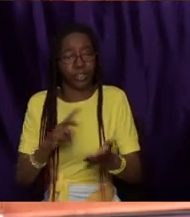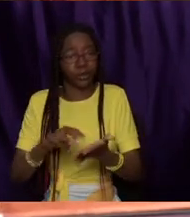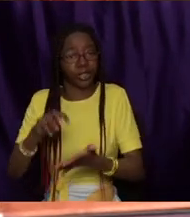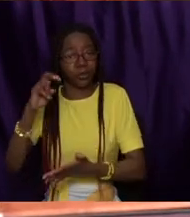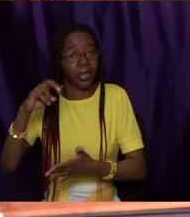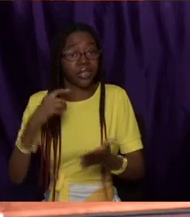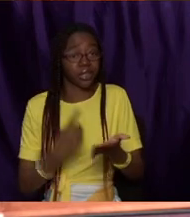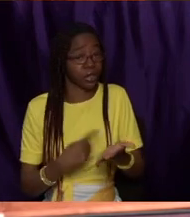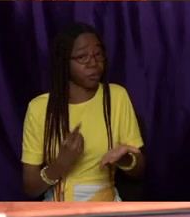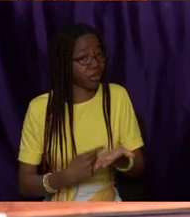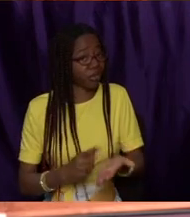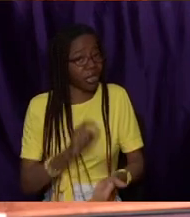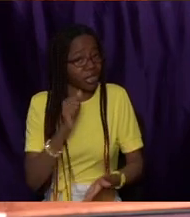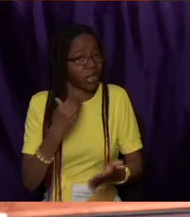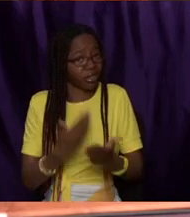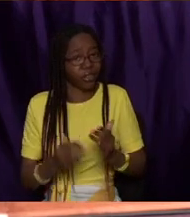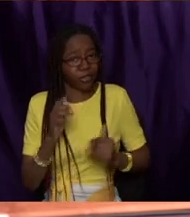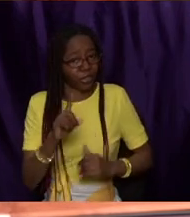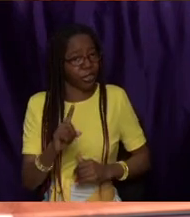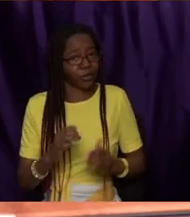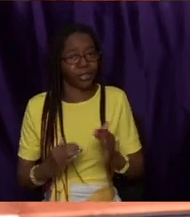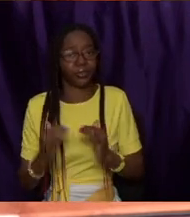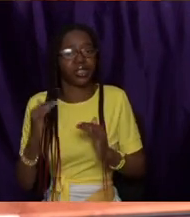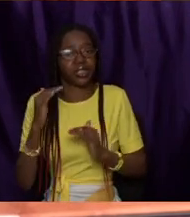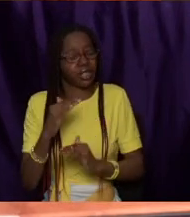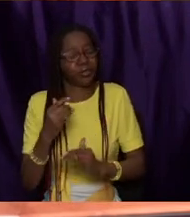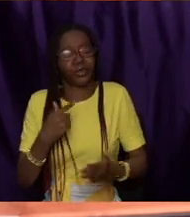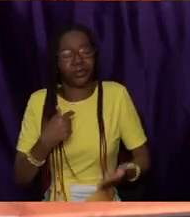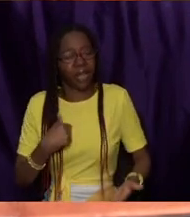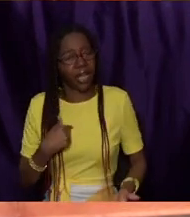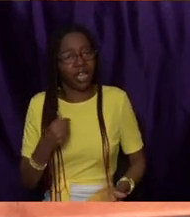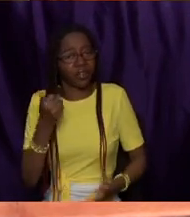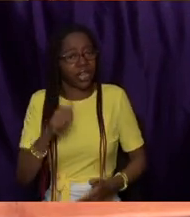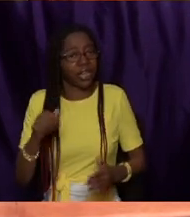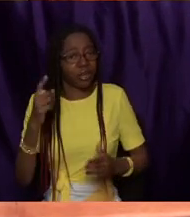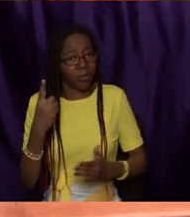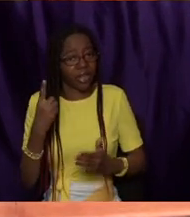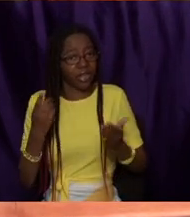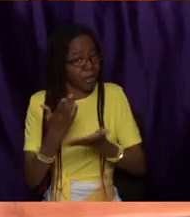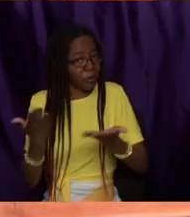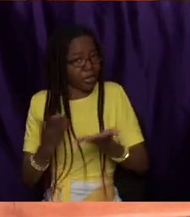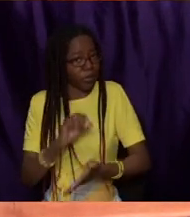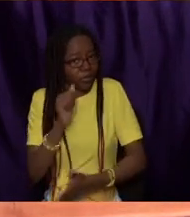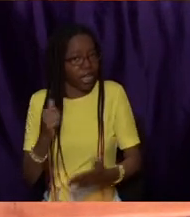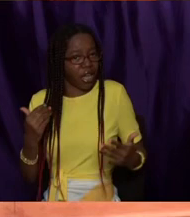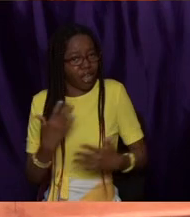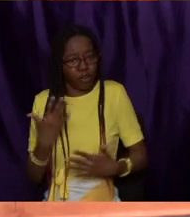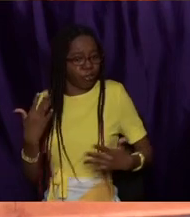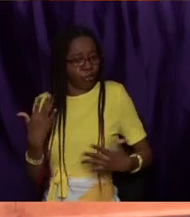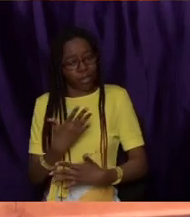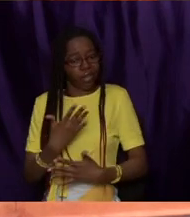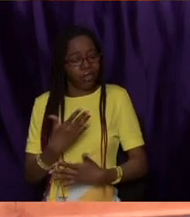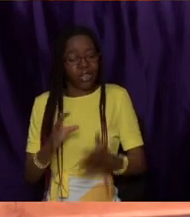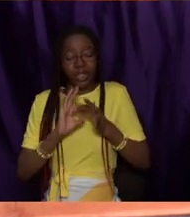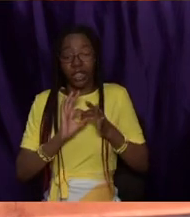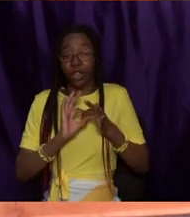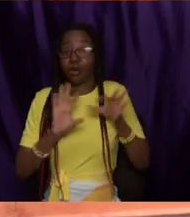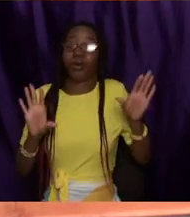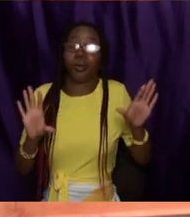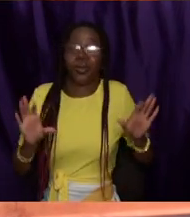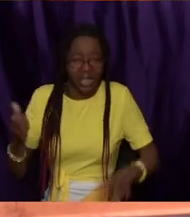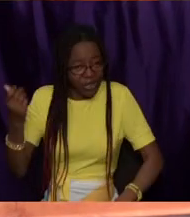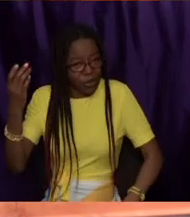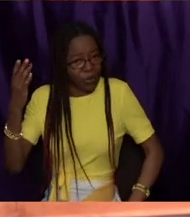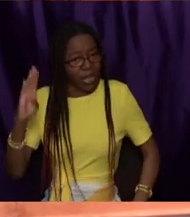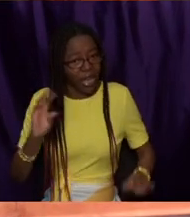resuscitate something that ain't good for you in your next level. Do I have anybody up in here who ain't afraid to let it go so